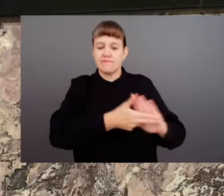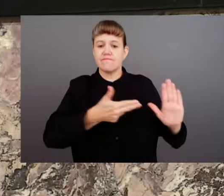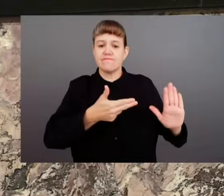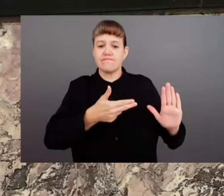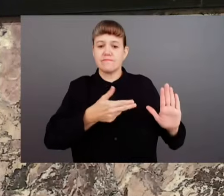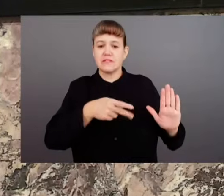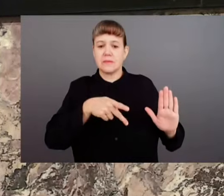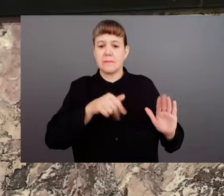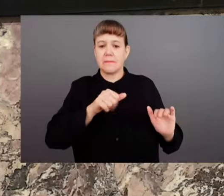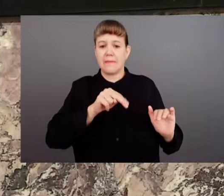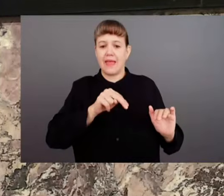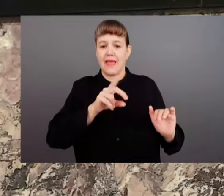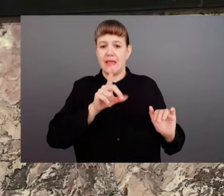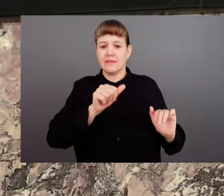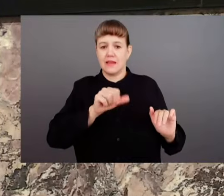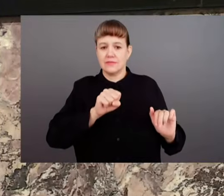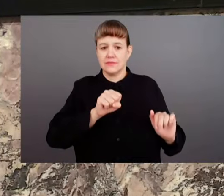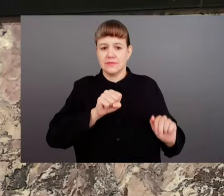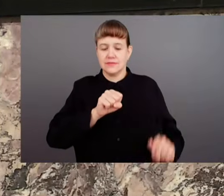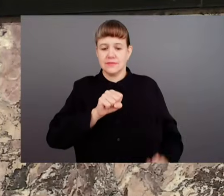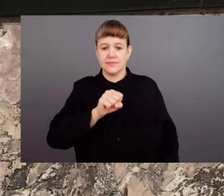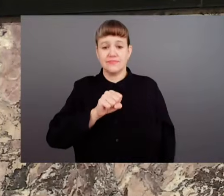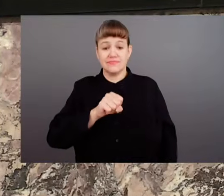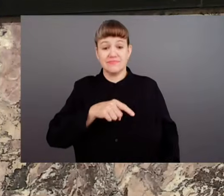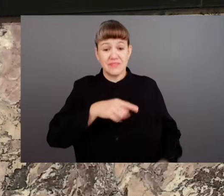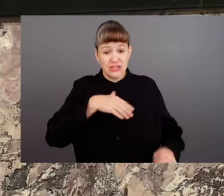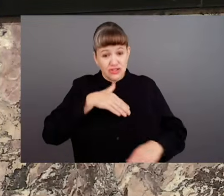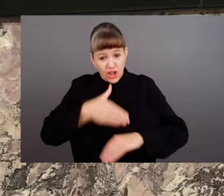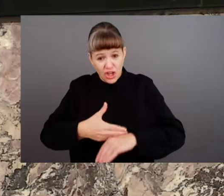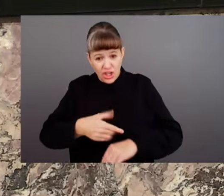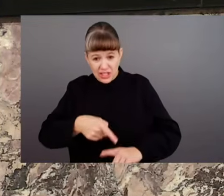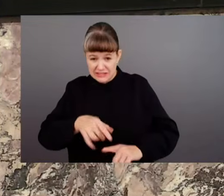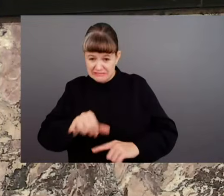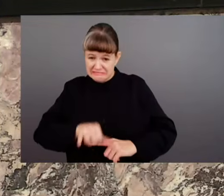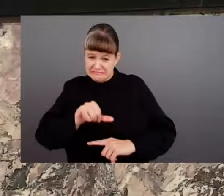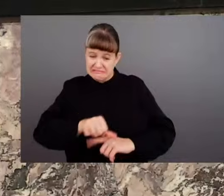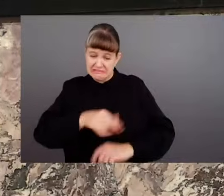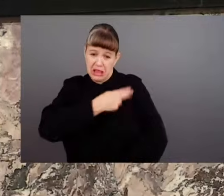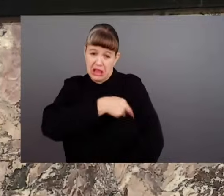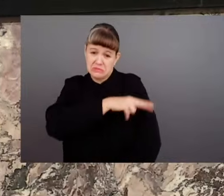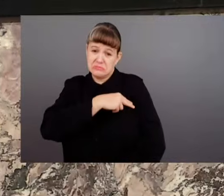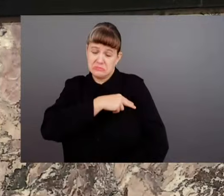distress, he was able to return home to his family after only 5 days